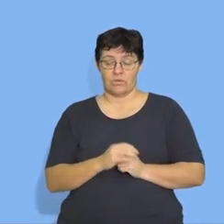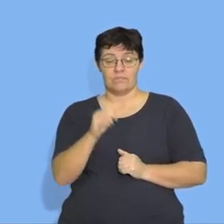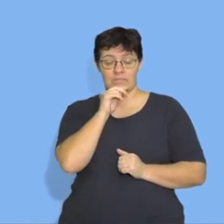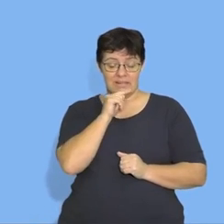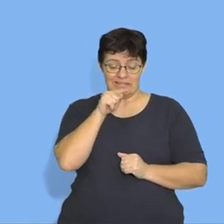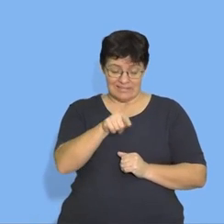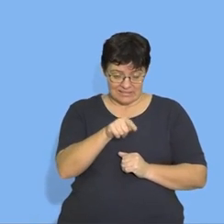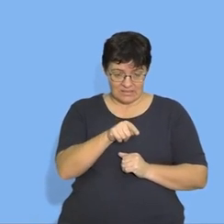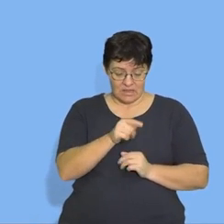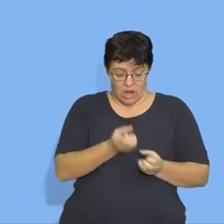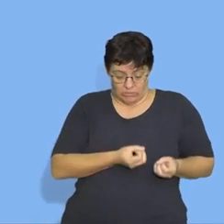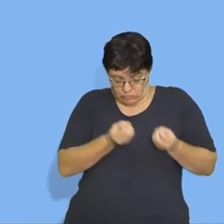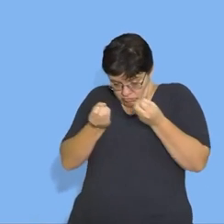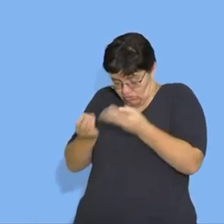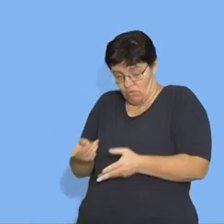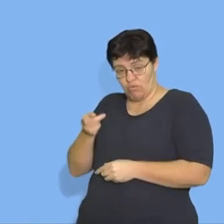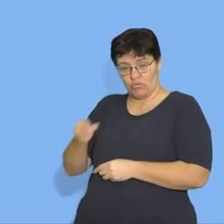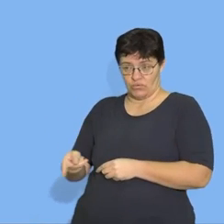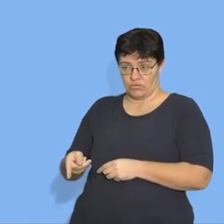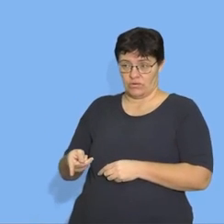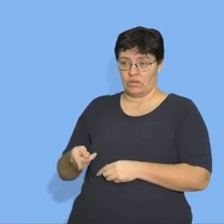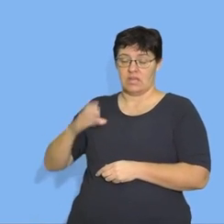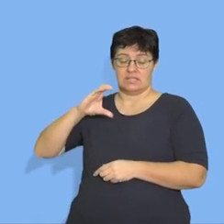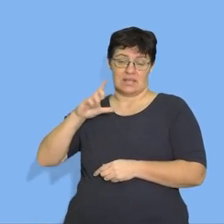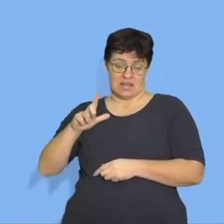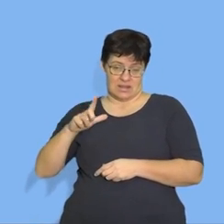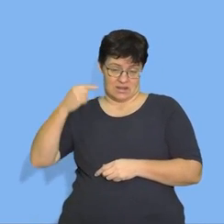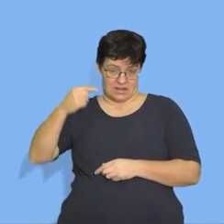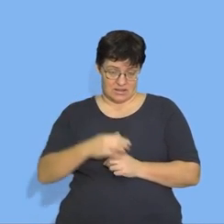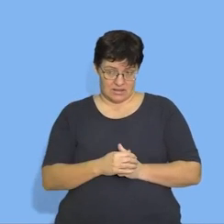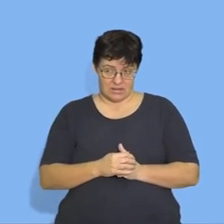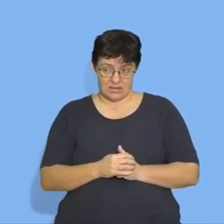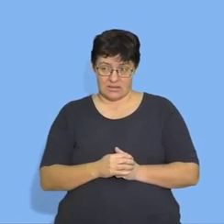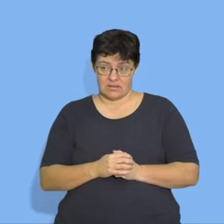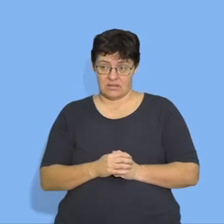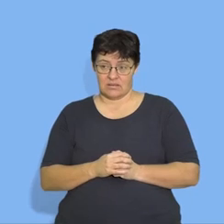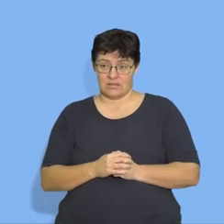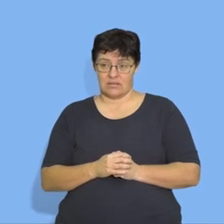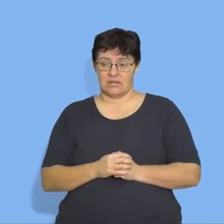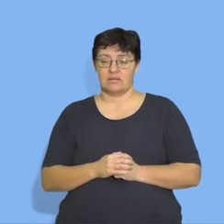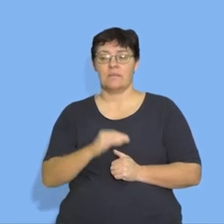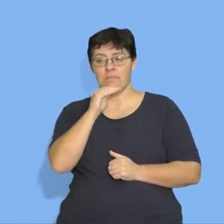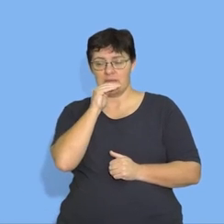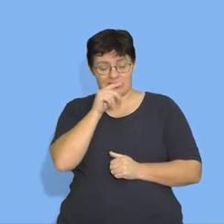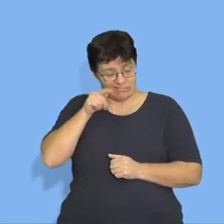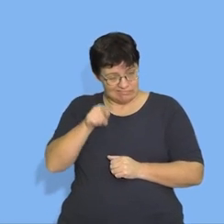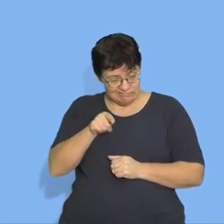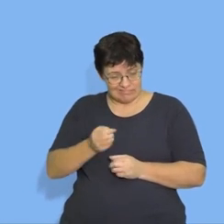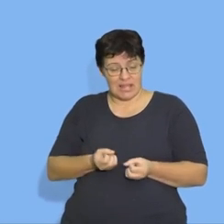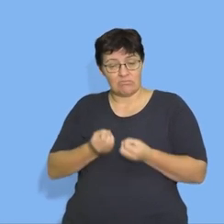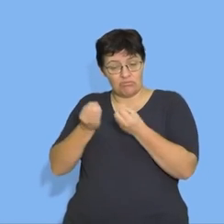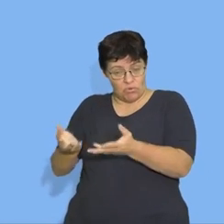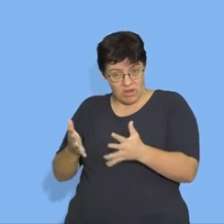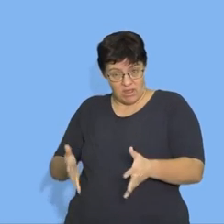the reverse reaction, okay? So if it is a proton donor, it means it is an acid, right? Okay,